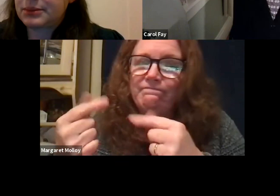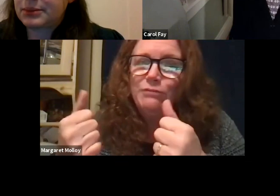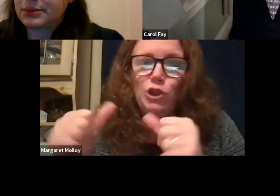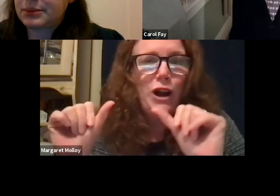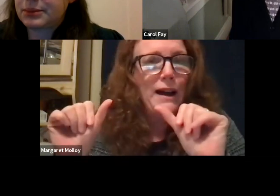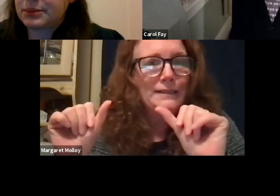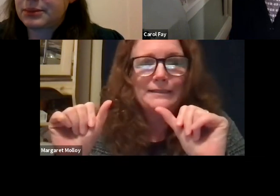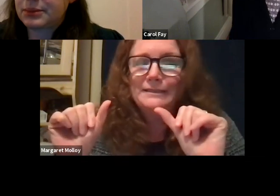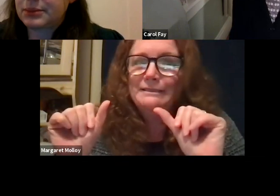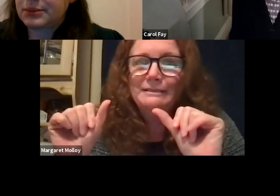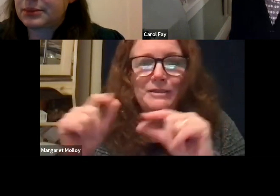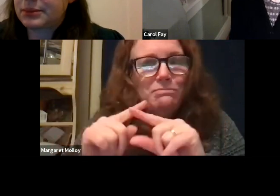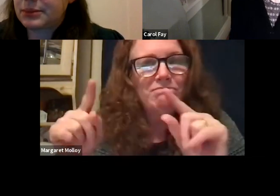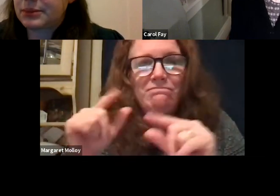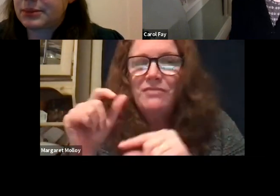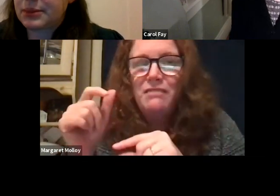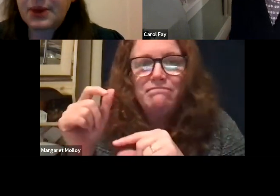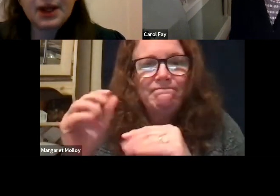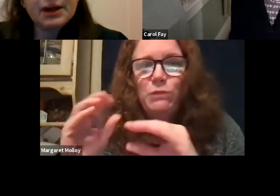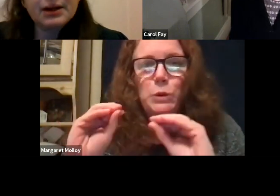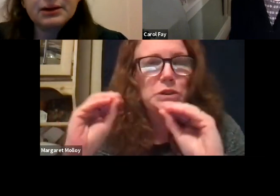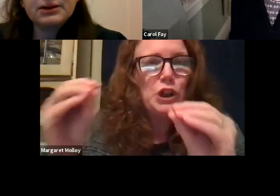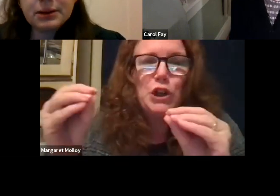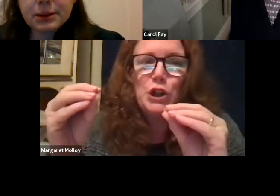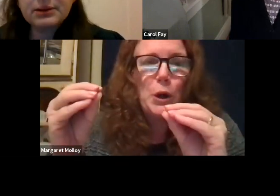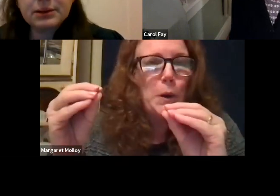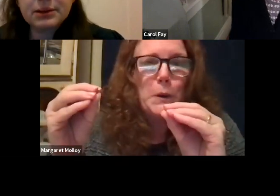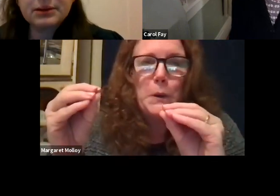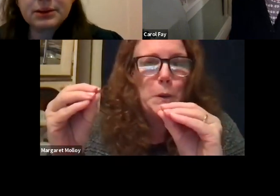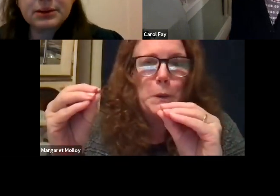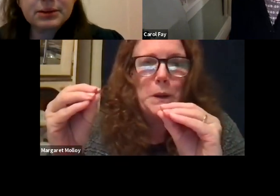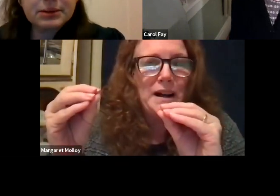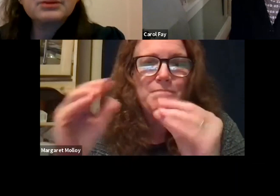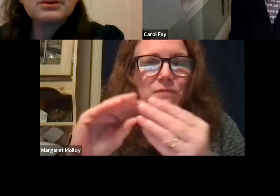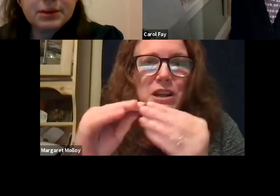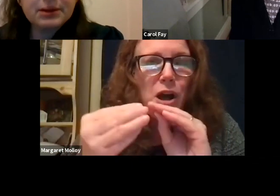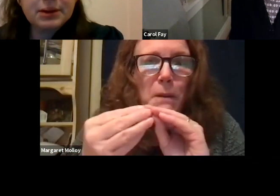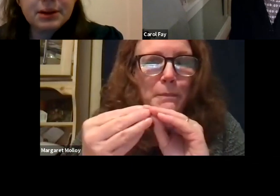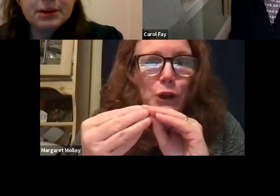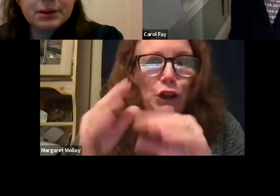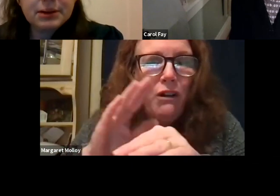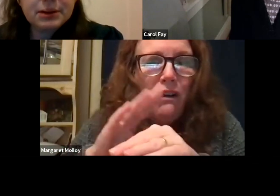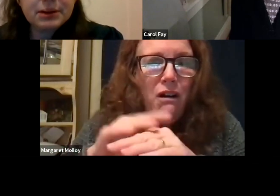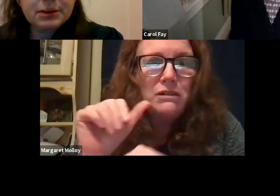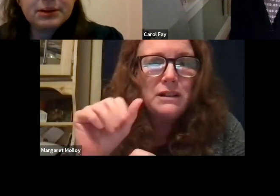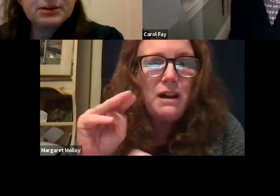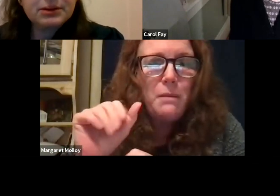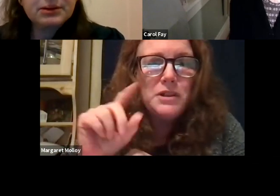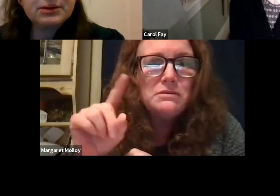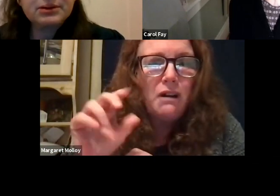I said, who's had a terrible time accessing the application process. And